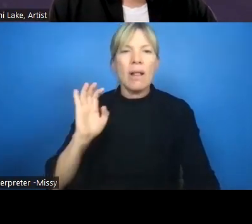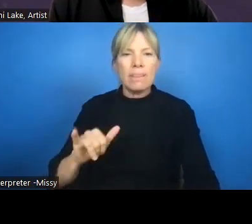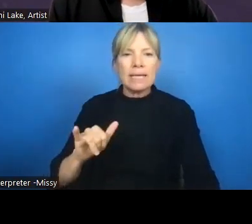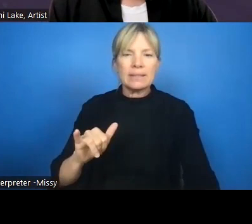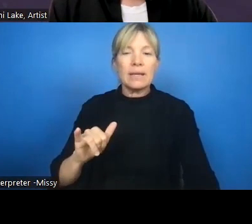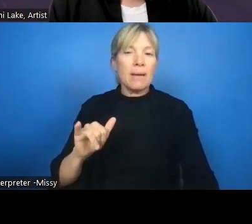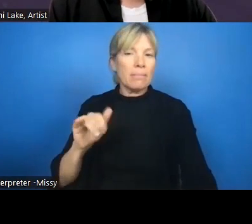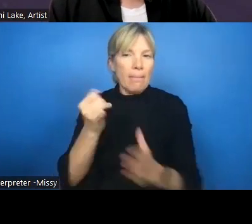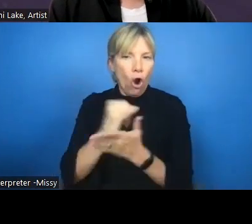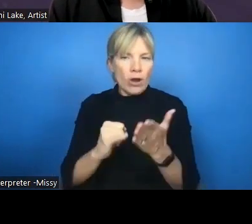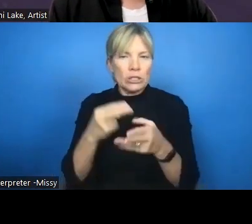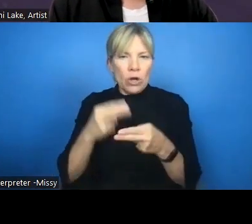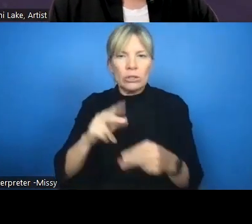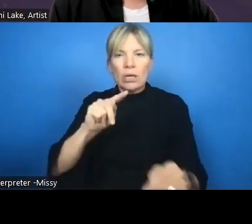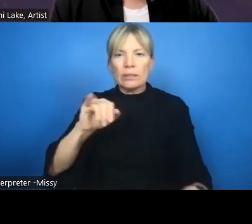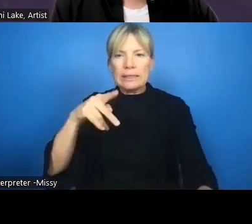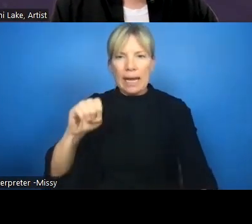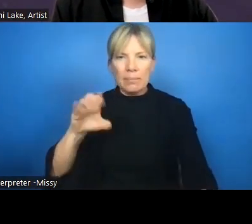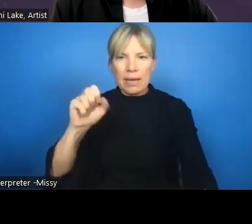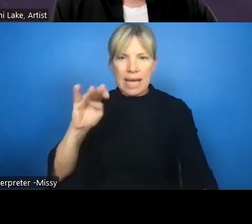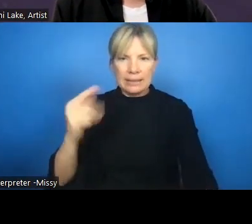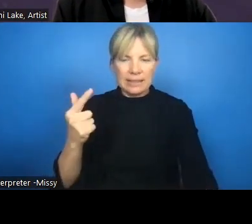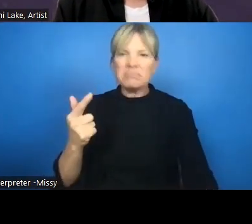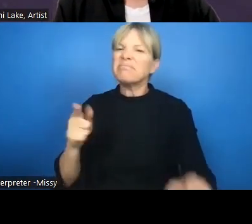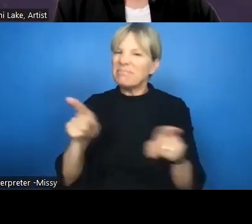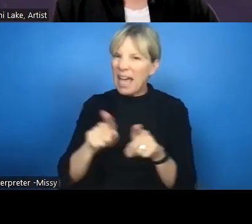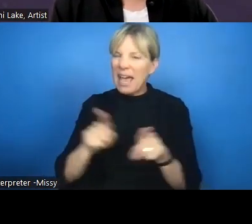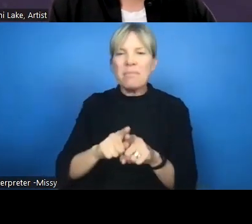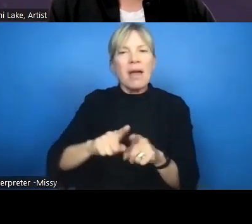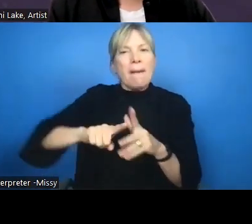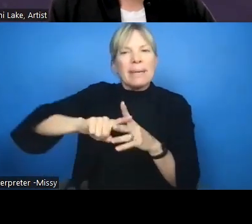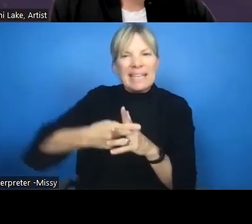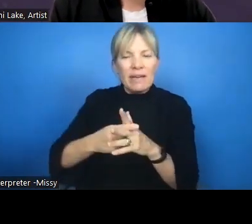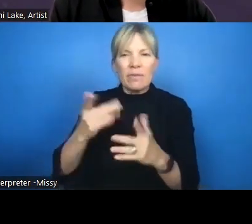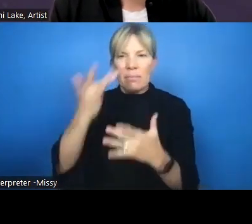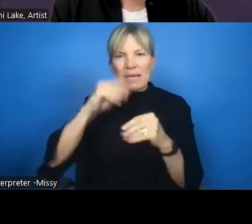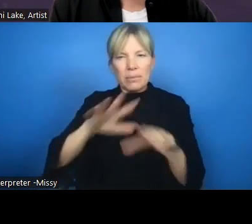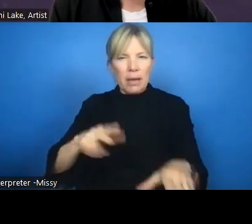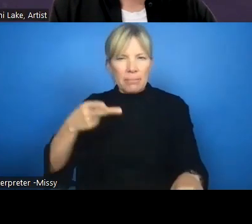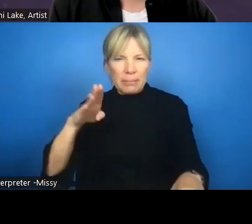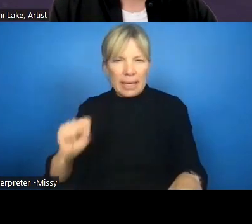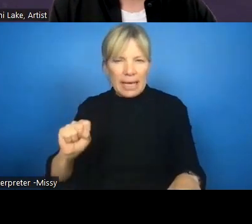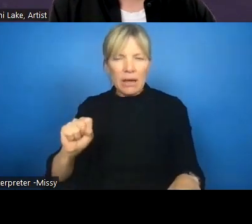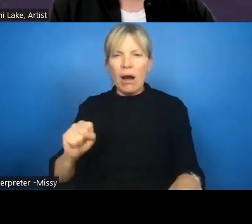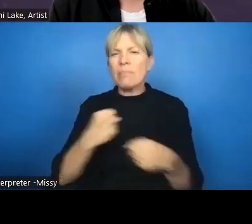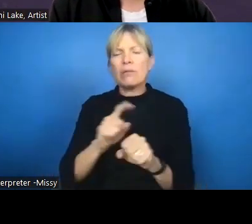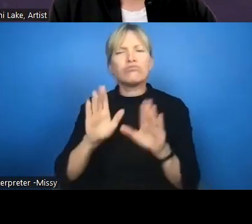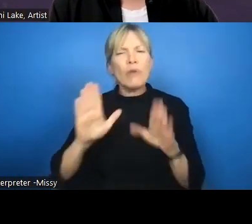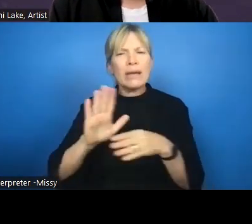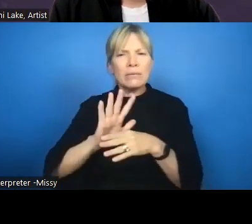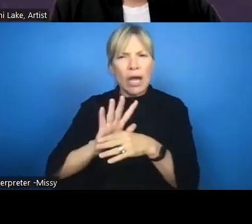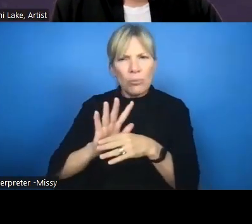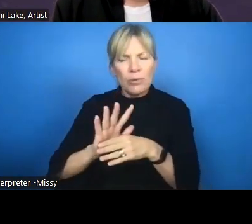typecasting. So it's also at the beginning of the pandemic that PBS did a wonderful documentary about Asian American.